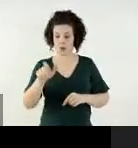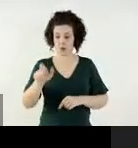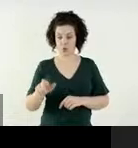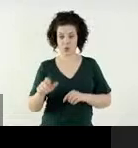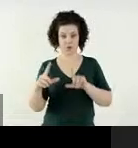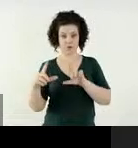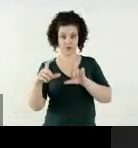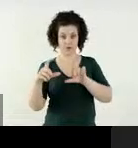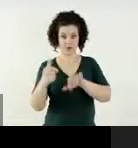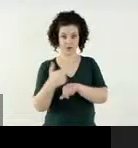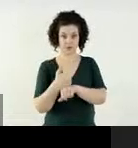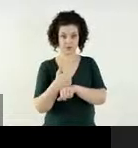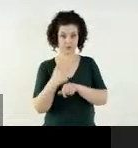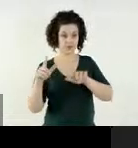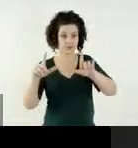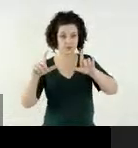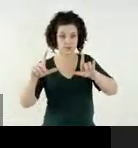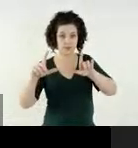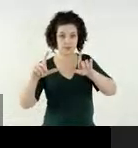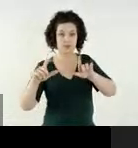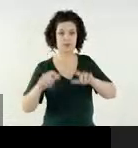subject.